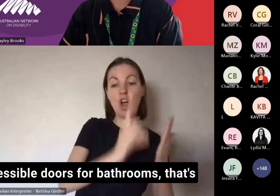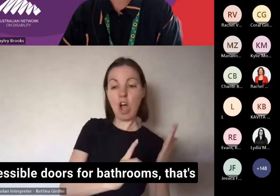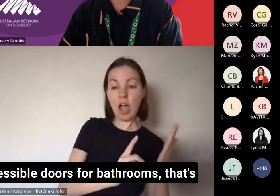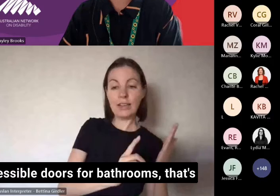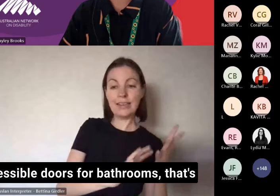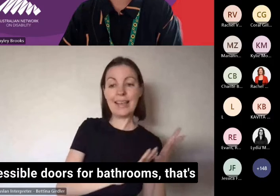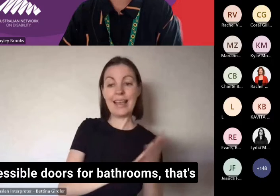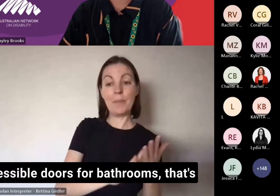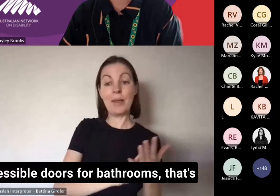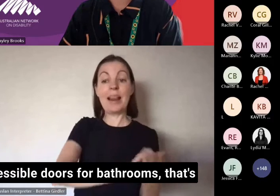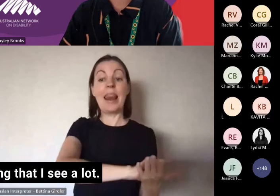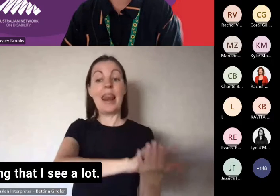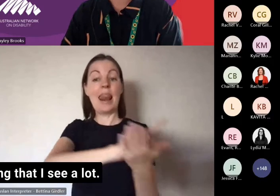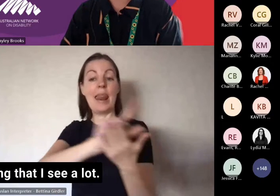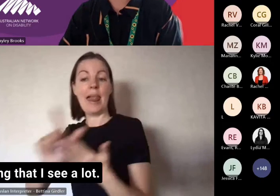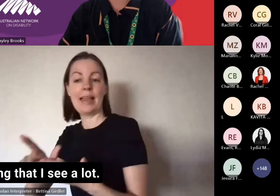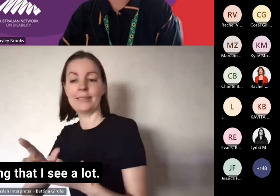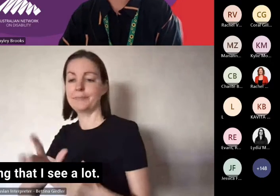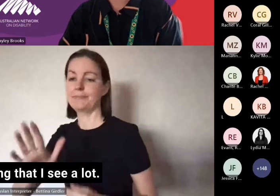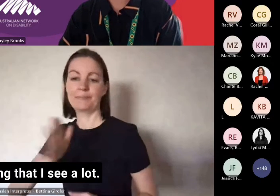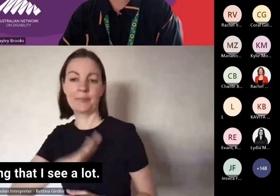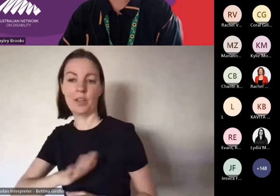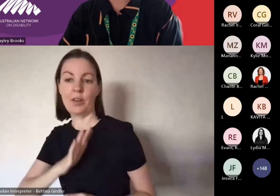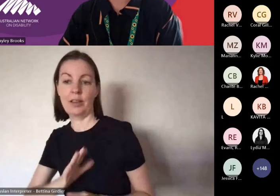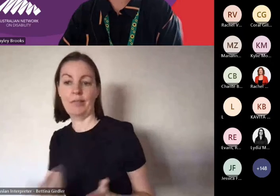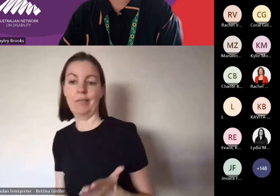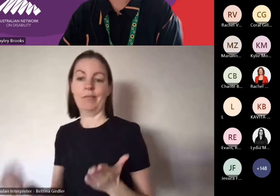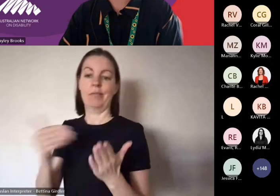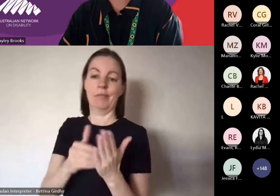accessible doors for bathrooms, that's something that I see a lot of.